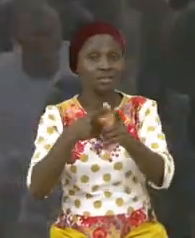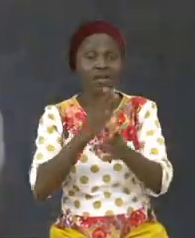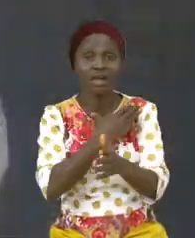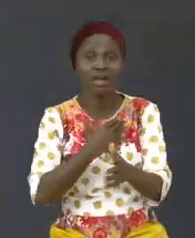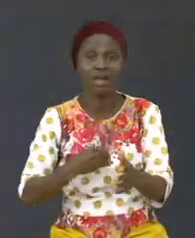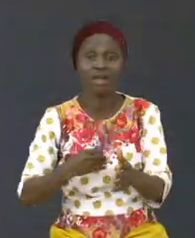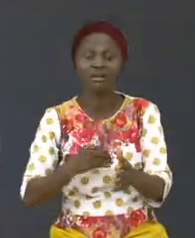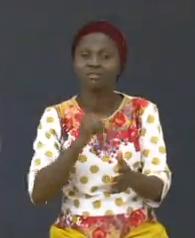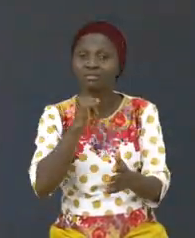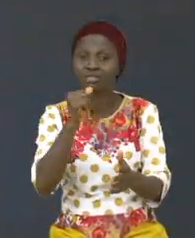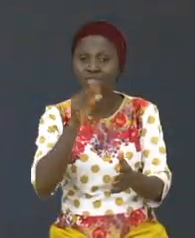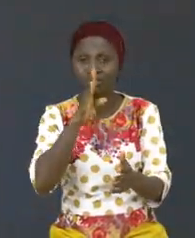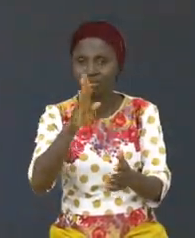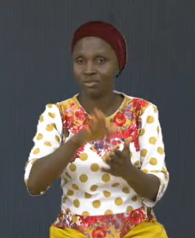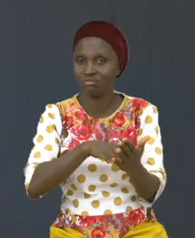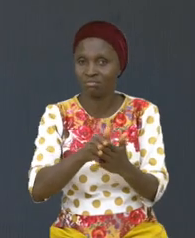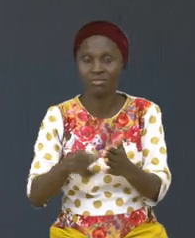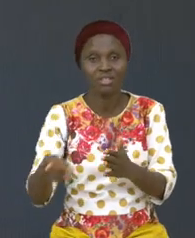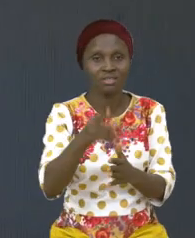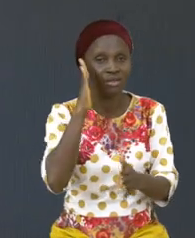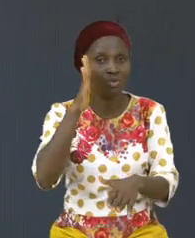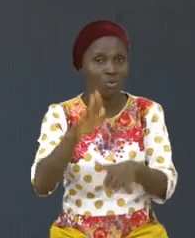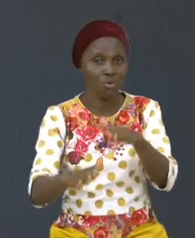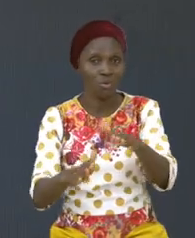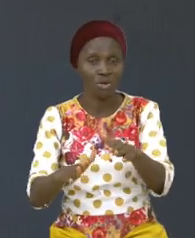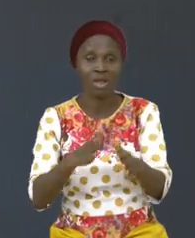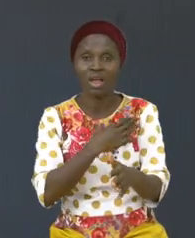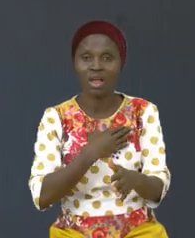not be weary. They shall walk